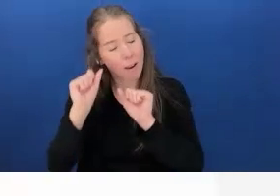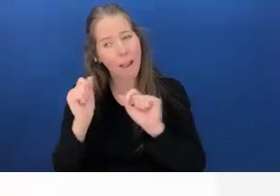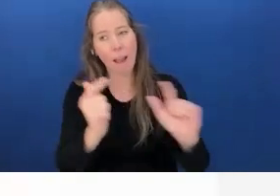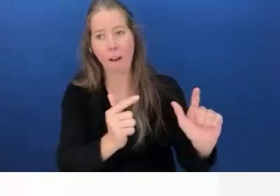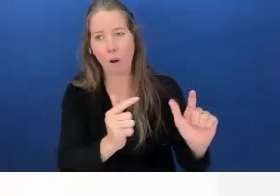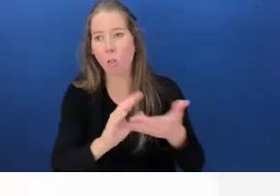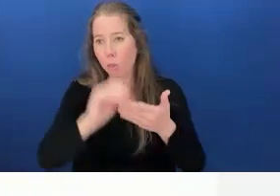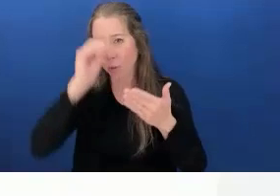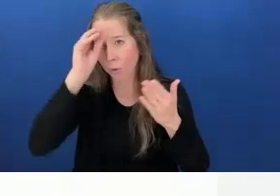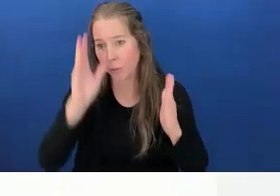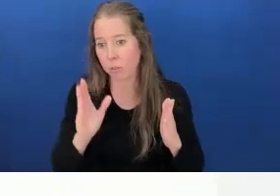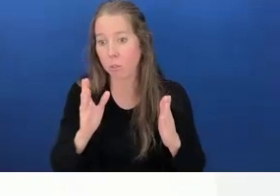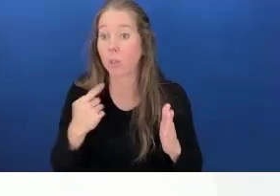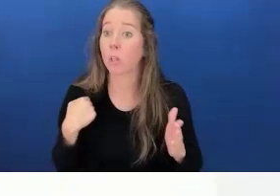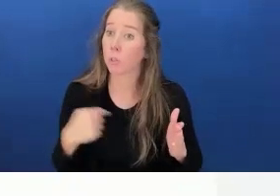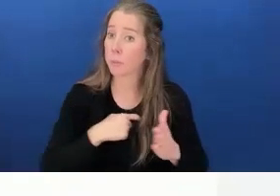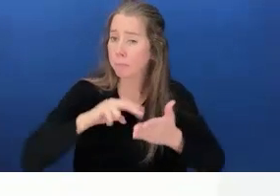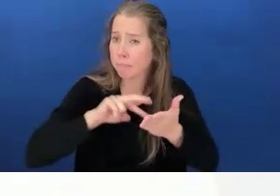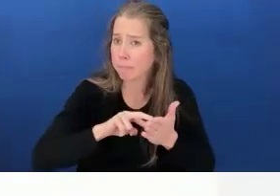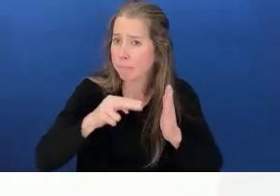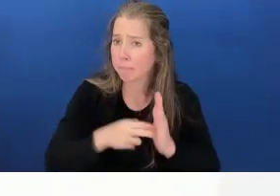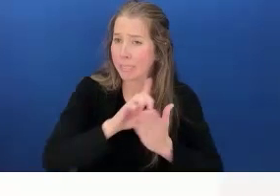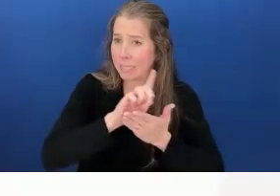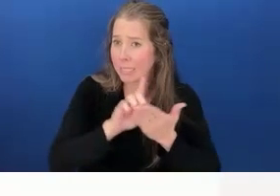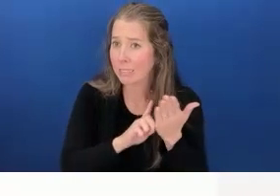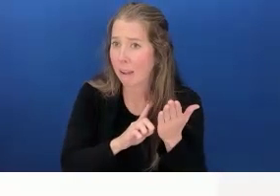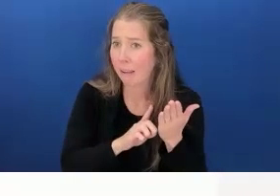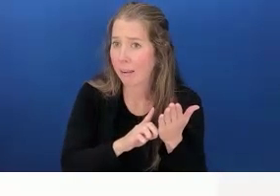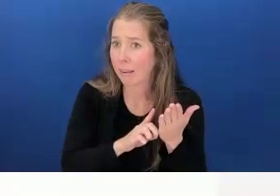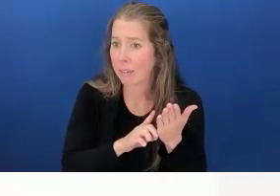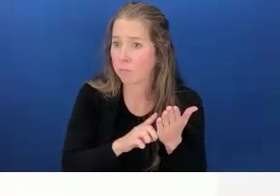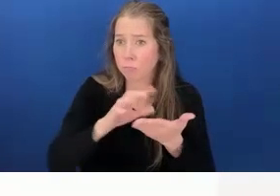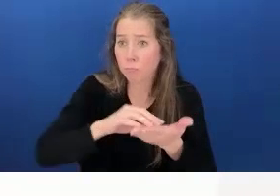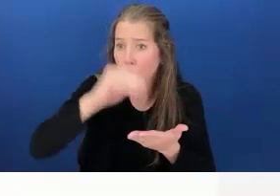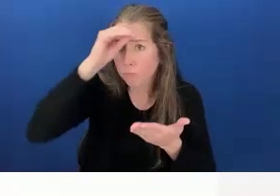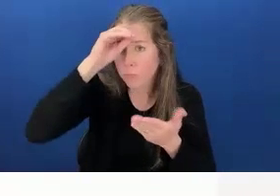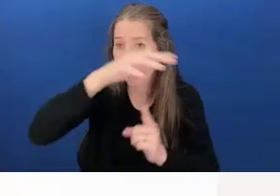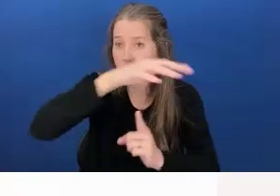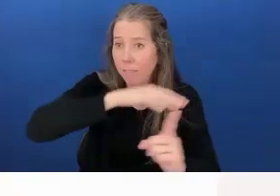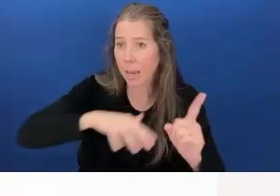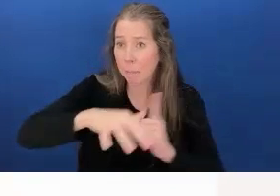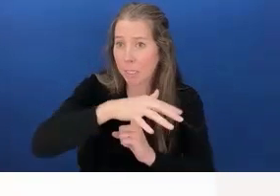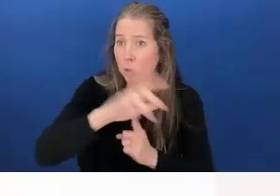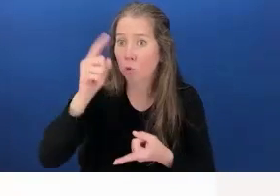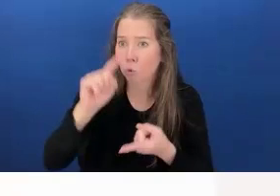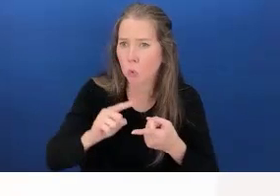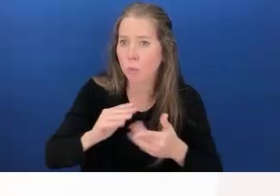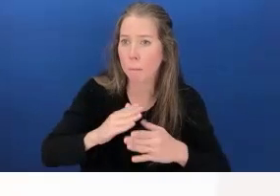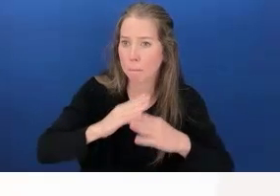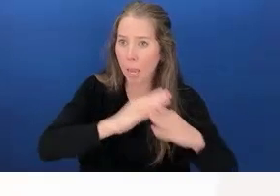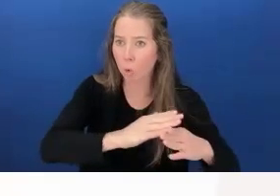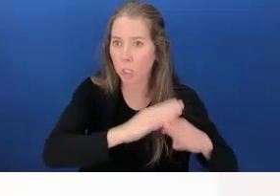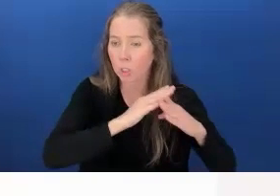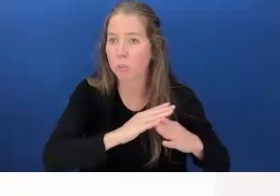And so when we intentionally design the learning environment to reduce barriers,